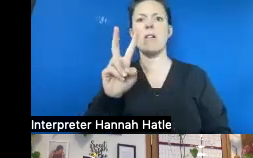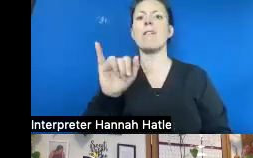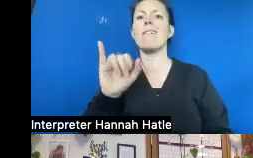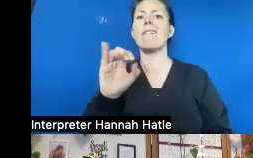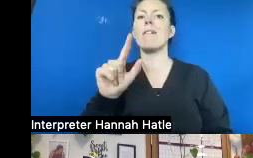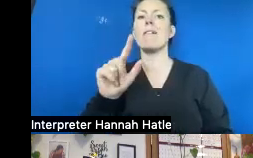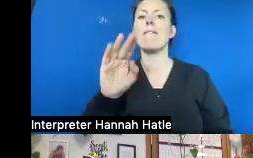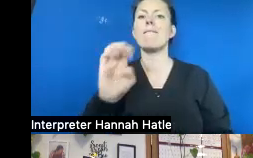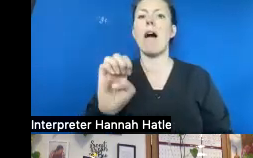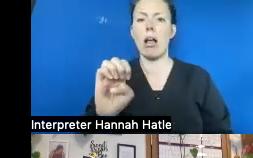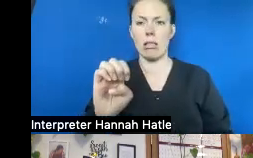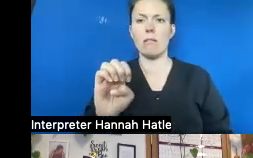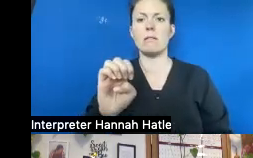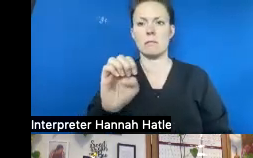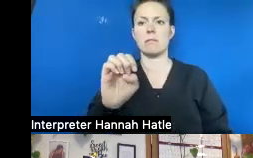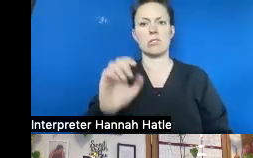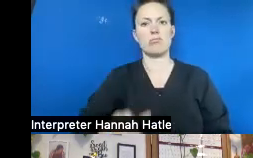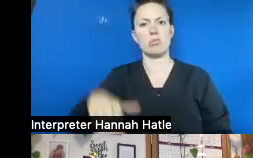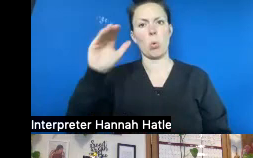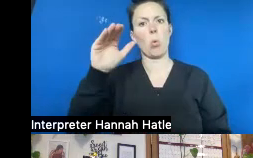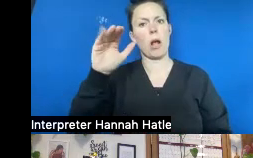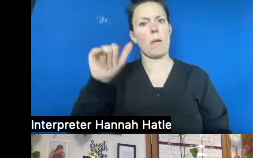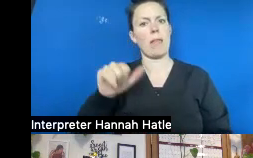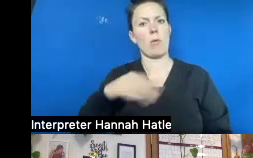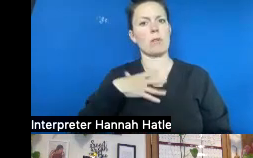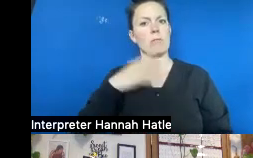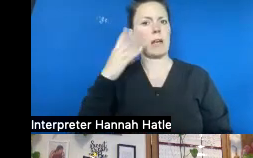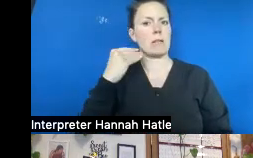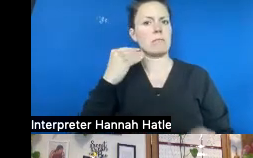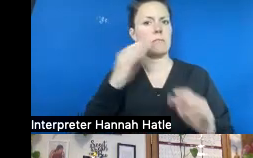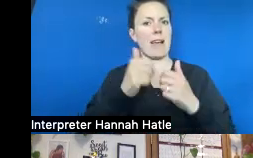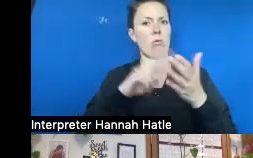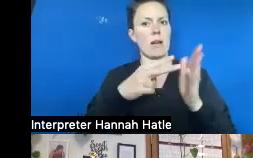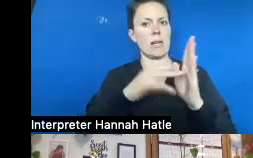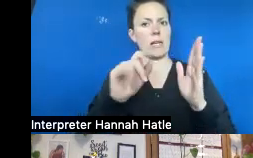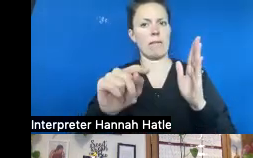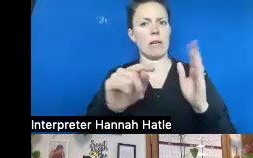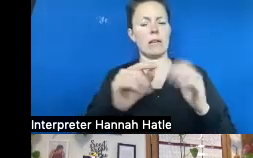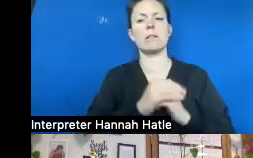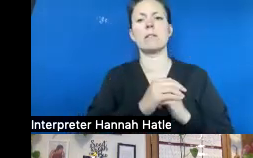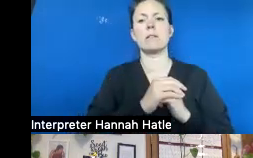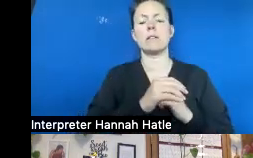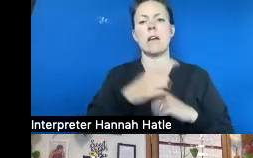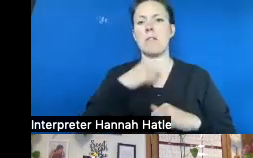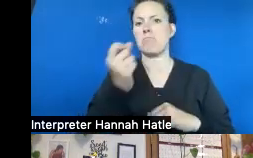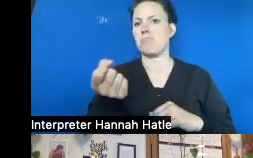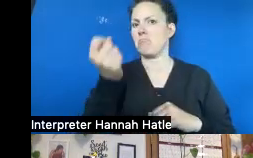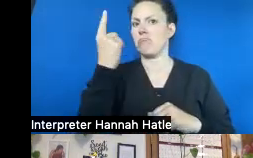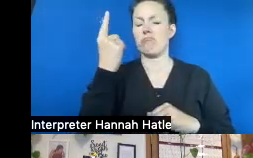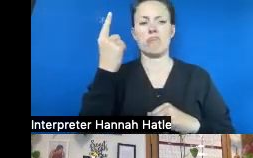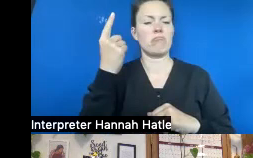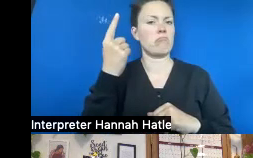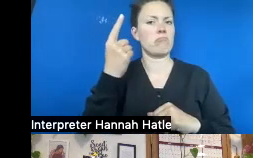young woman growing up, that's how I define violence. I did not understand the impact